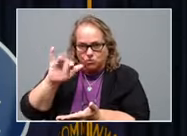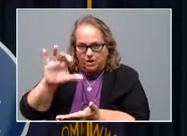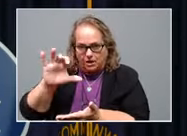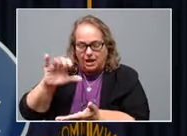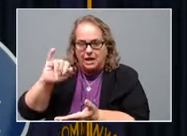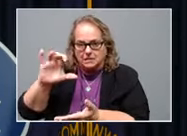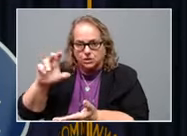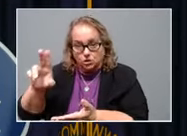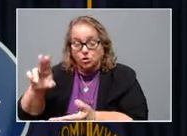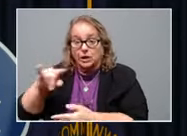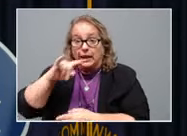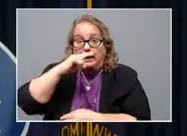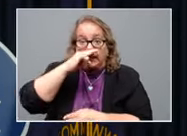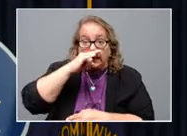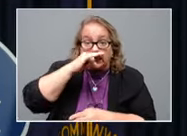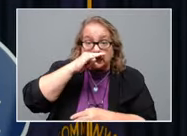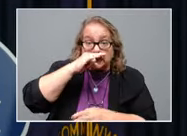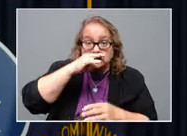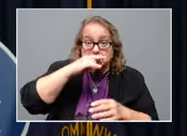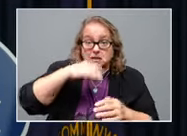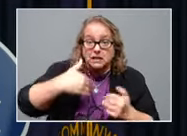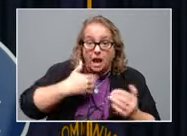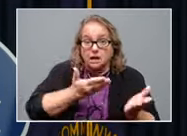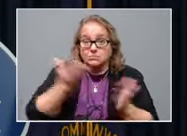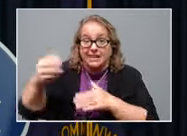included in these numbers.